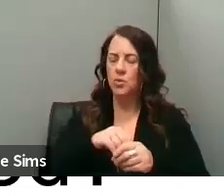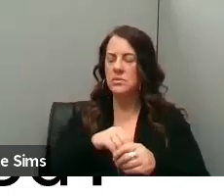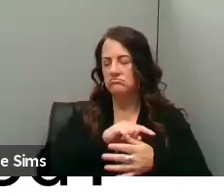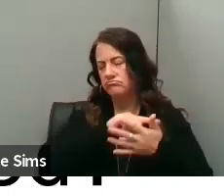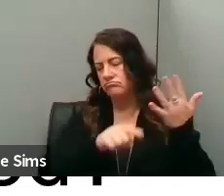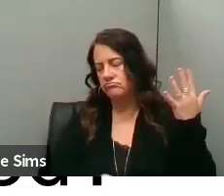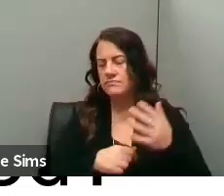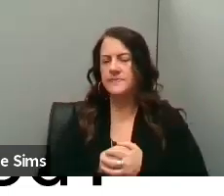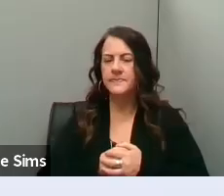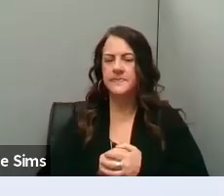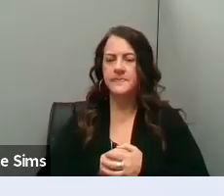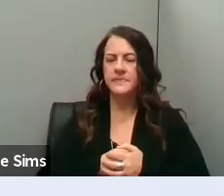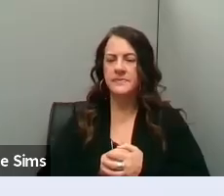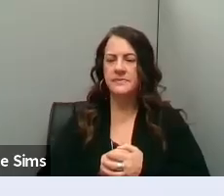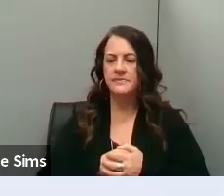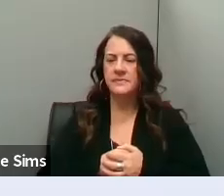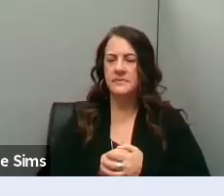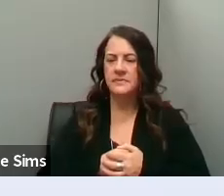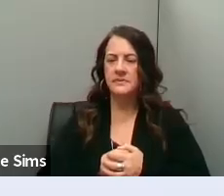Next slide.